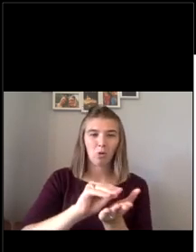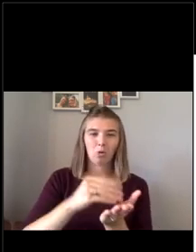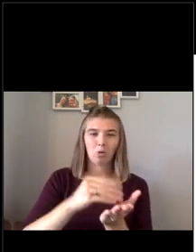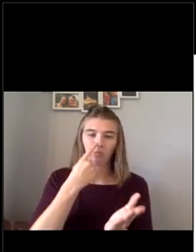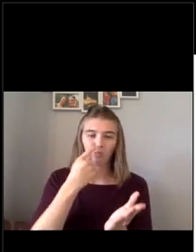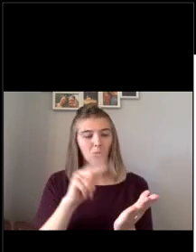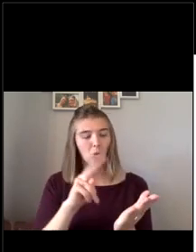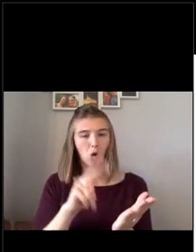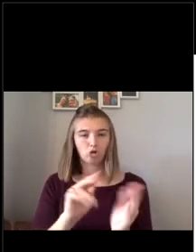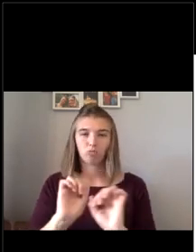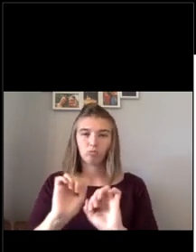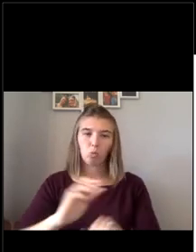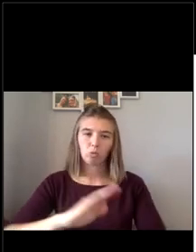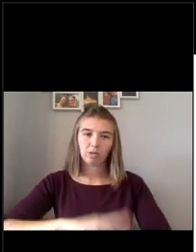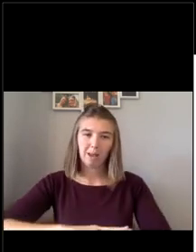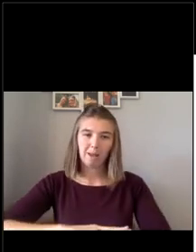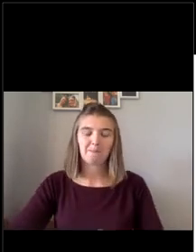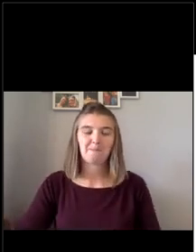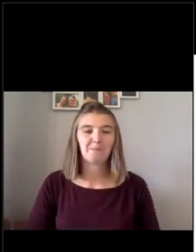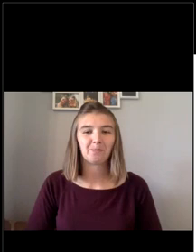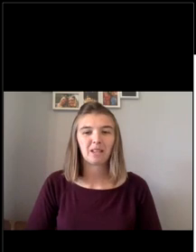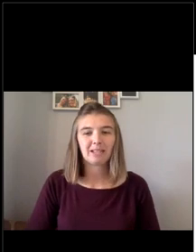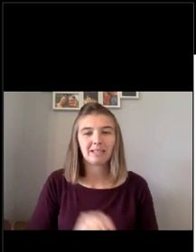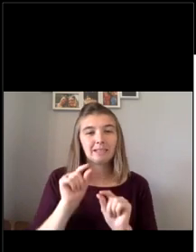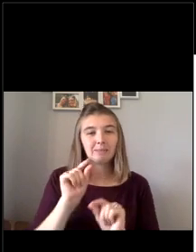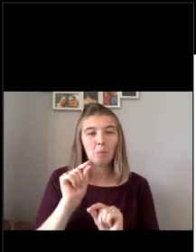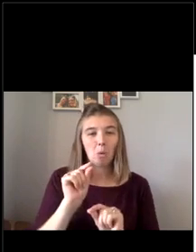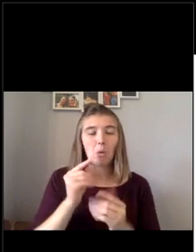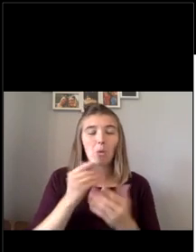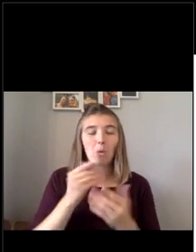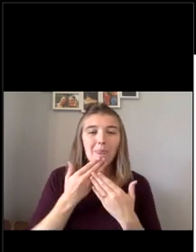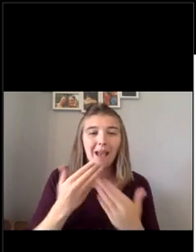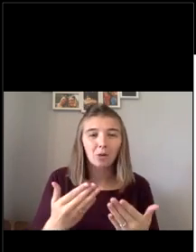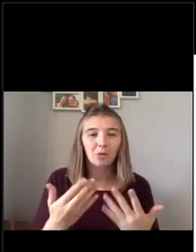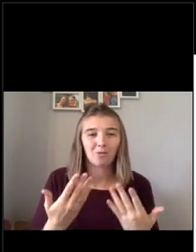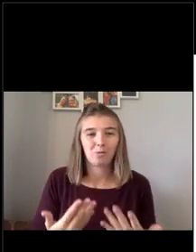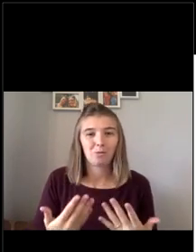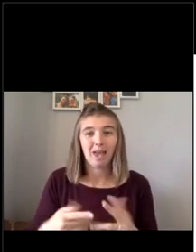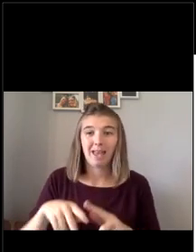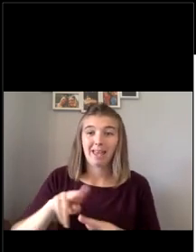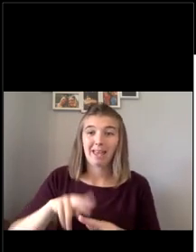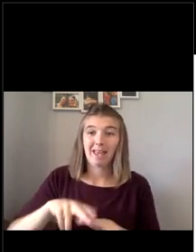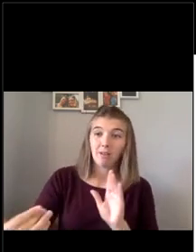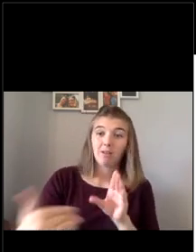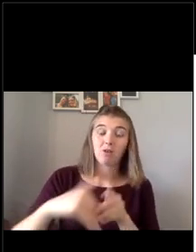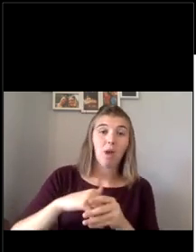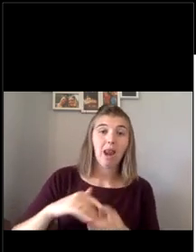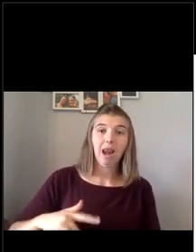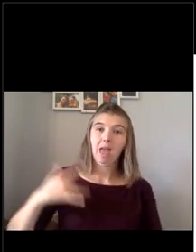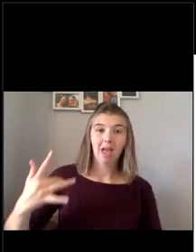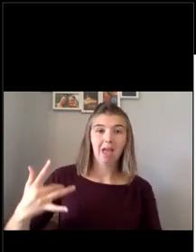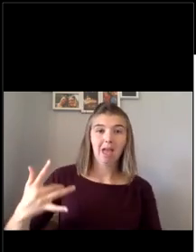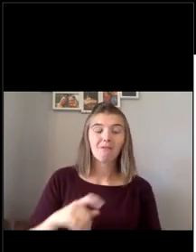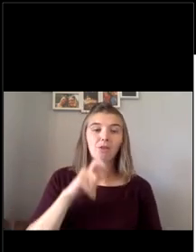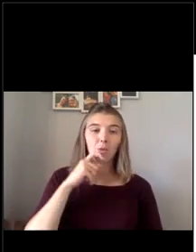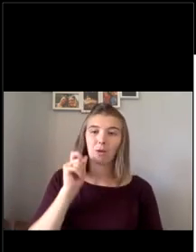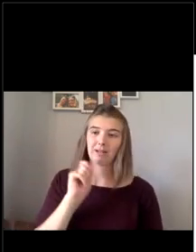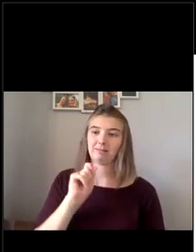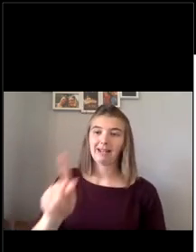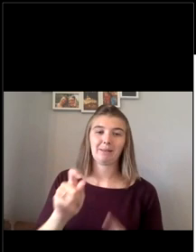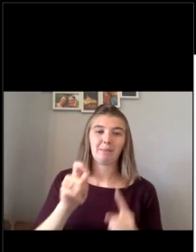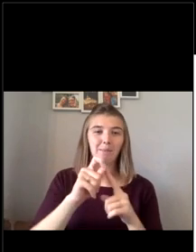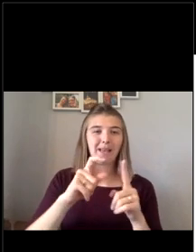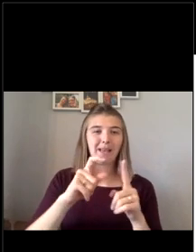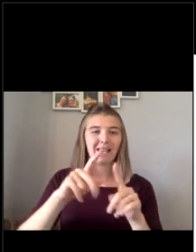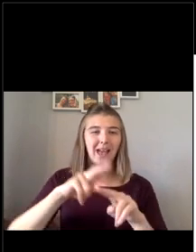own time. And as a little thank you, everybody who has attended in real time today will also be sent a PDF certificate just